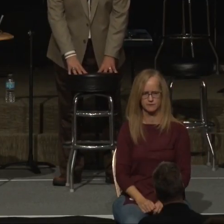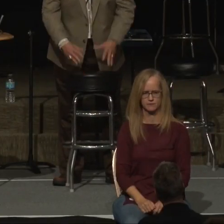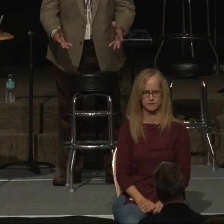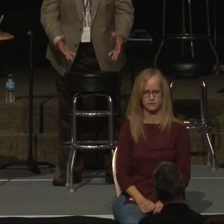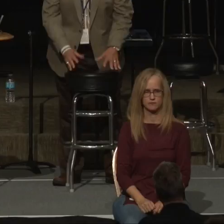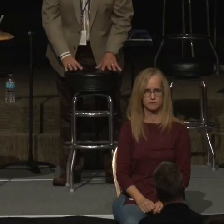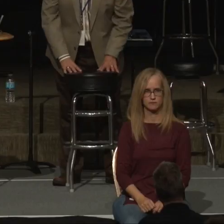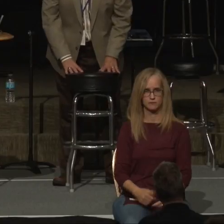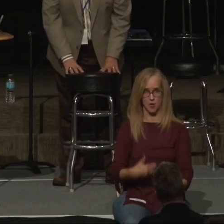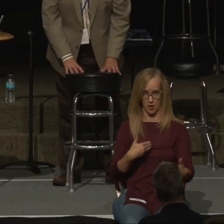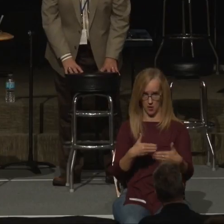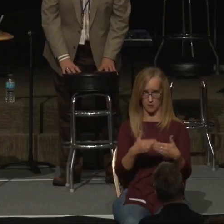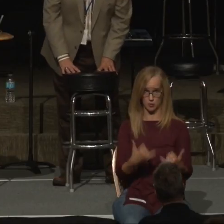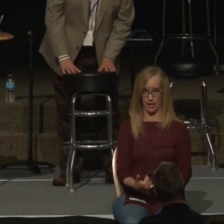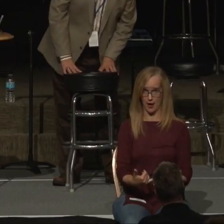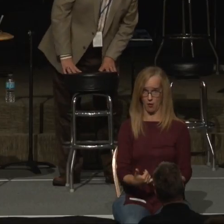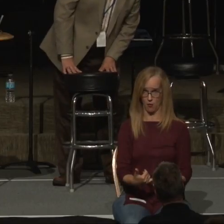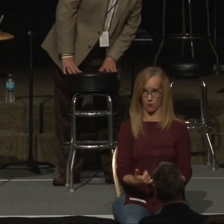up to now.